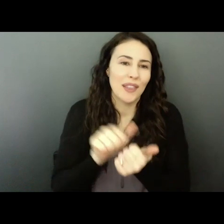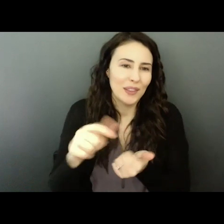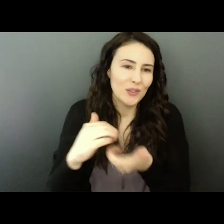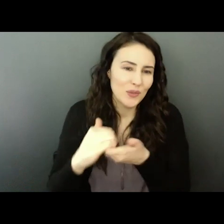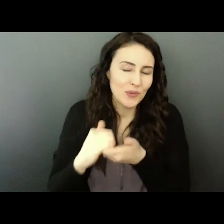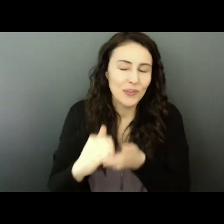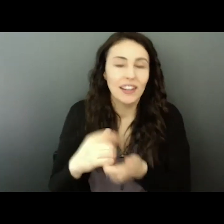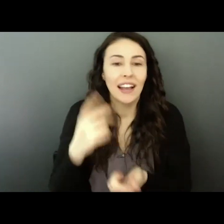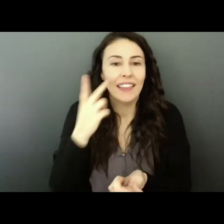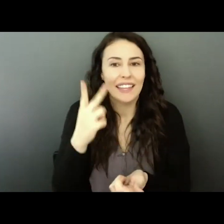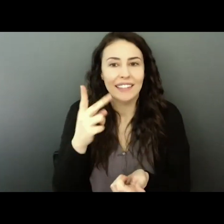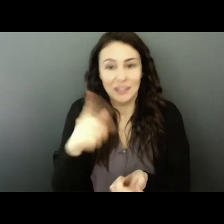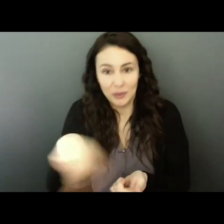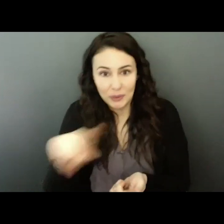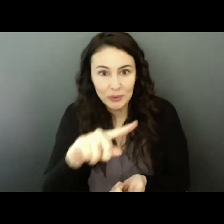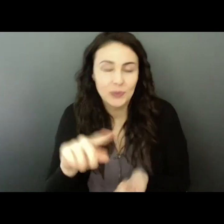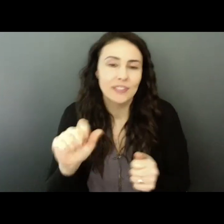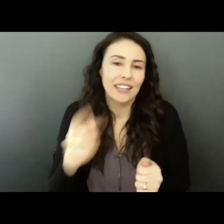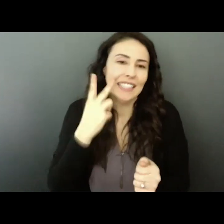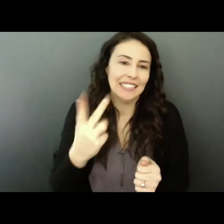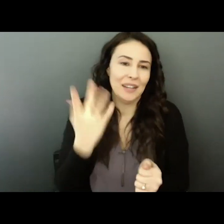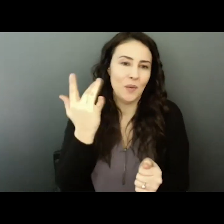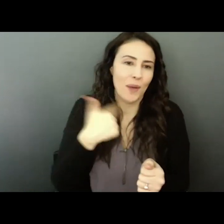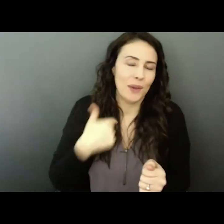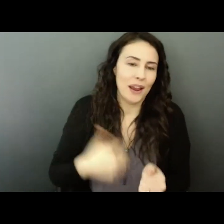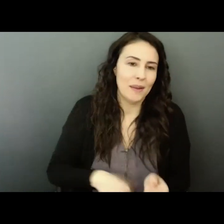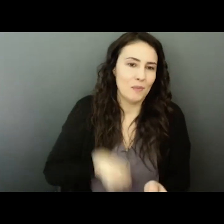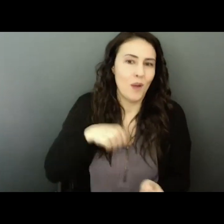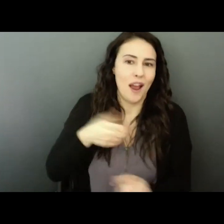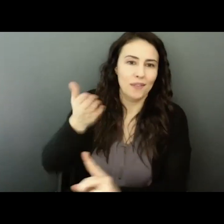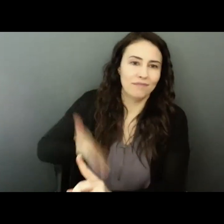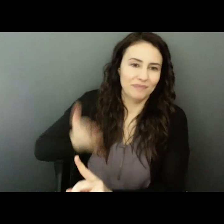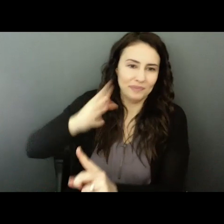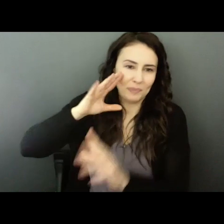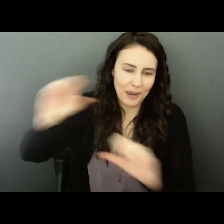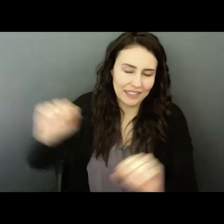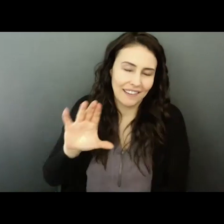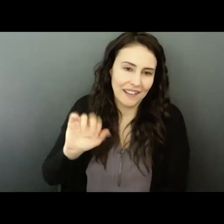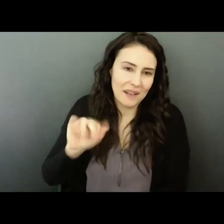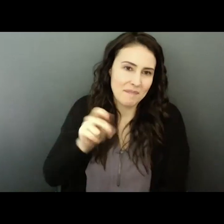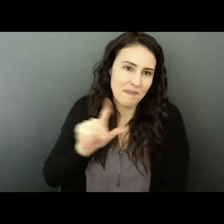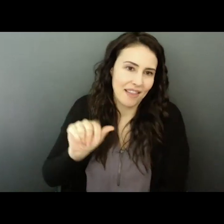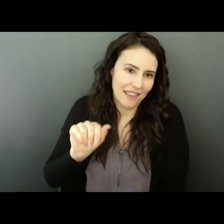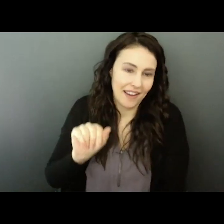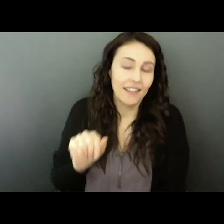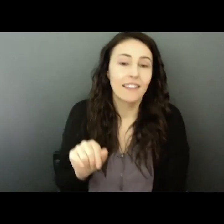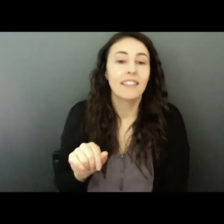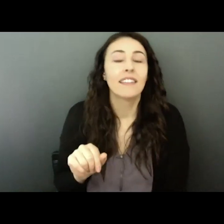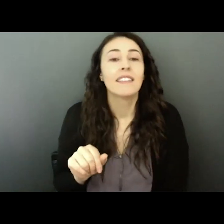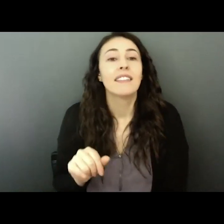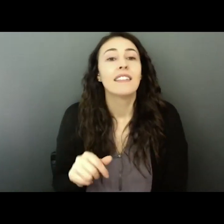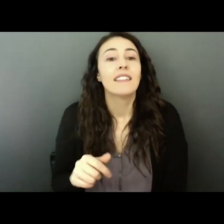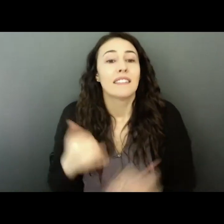why we are so proud to have him as the president of Capella University. I am in my 20th year